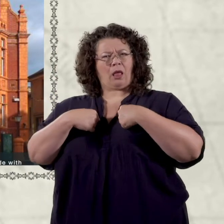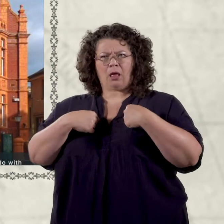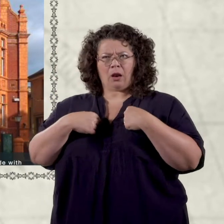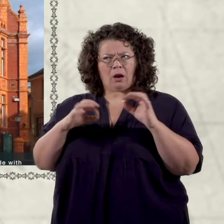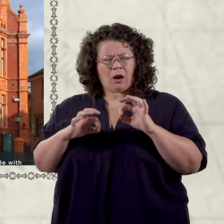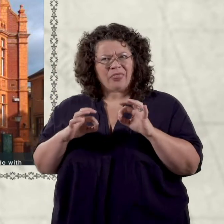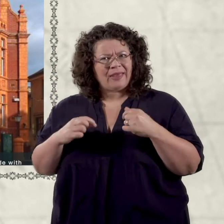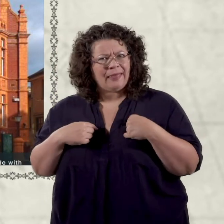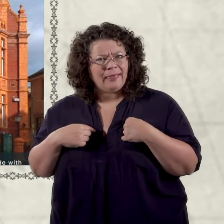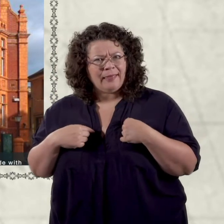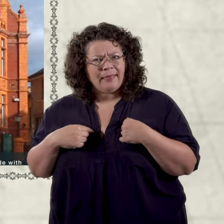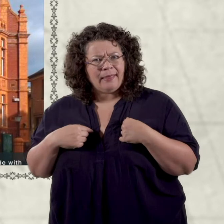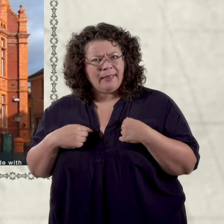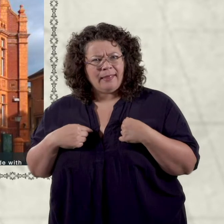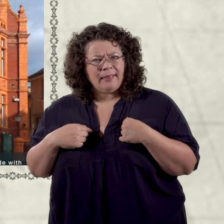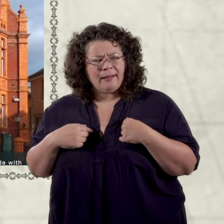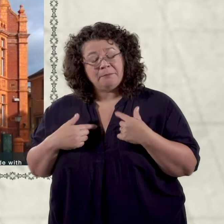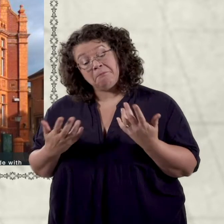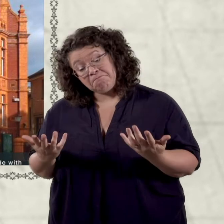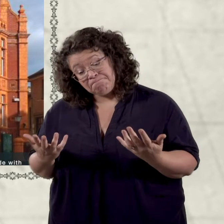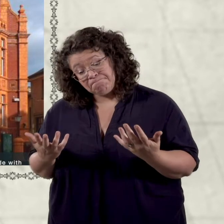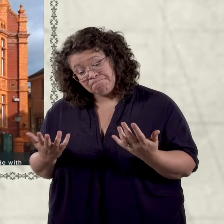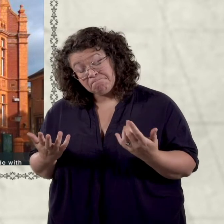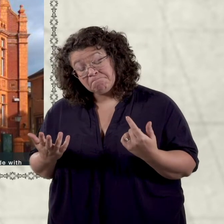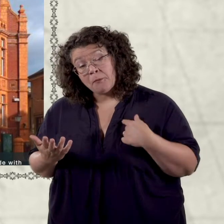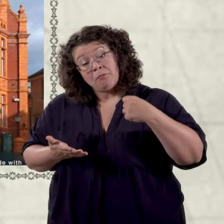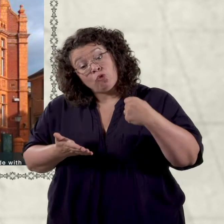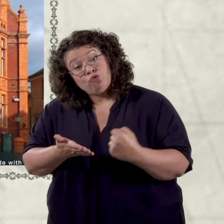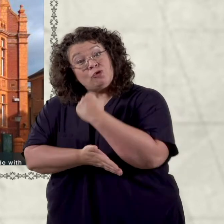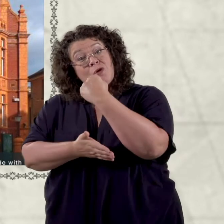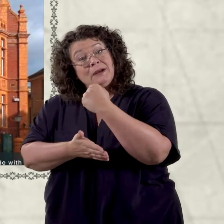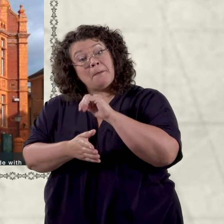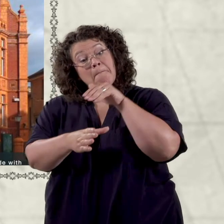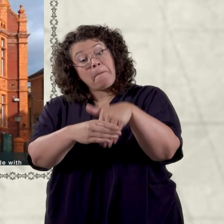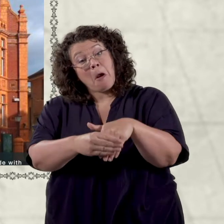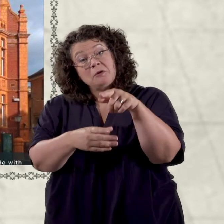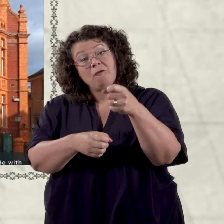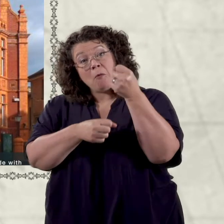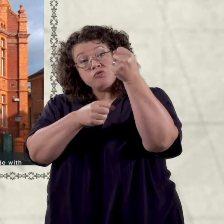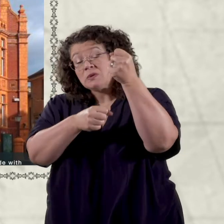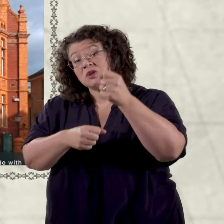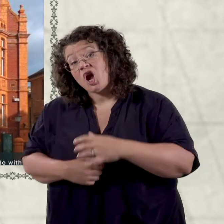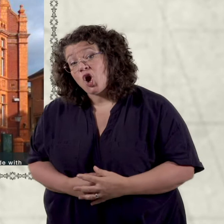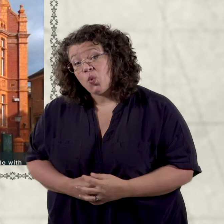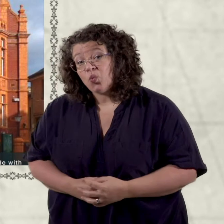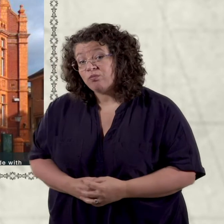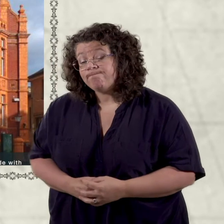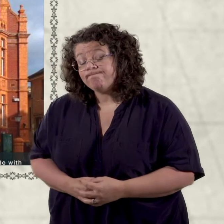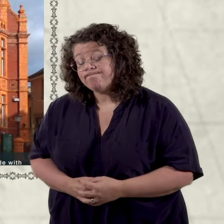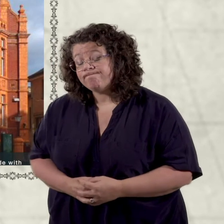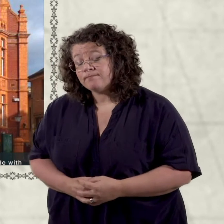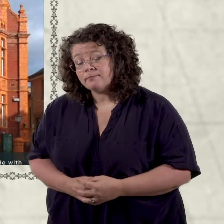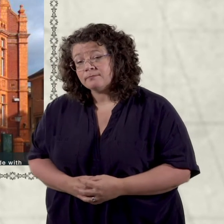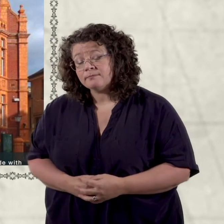a crime that I did not commit. And yet, I don't regret being part of that